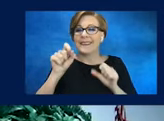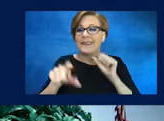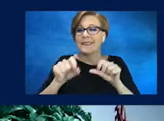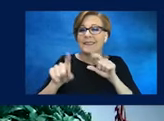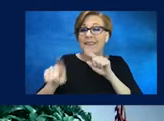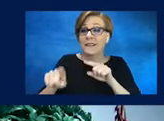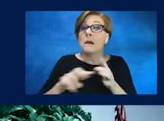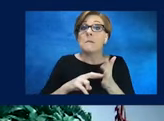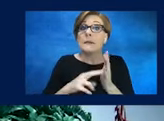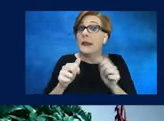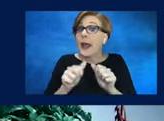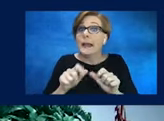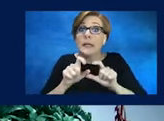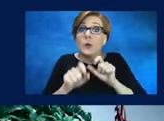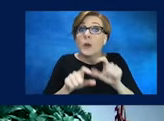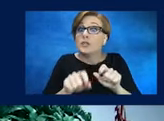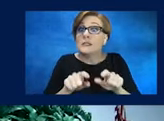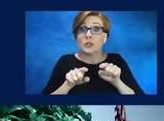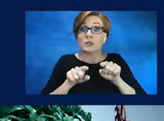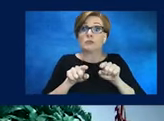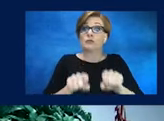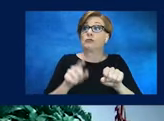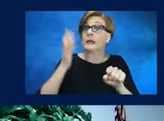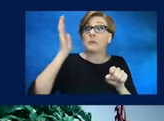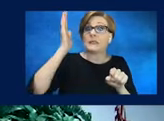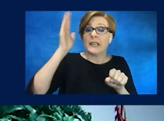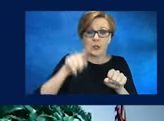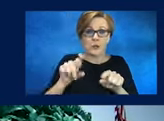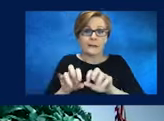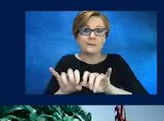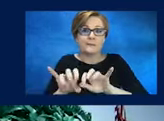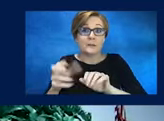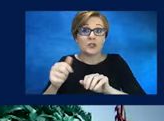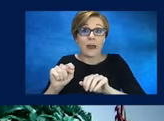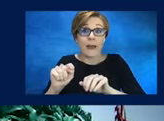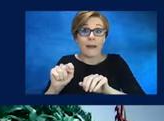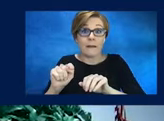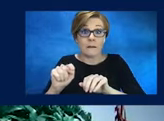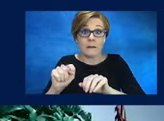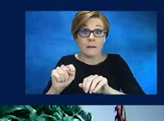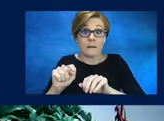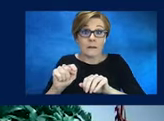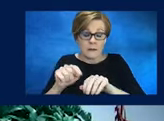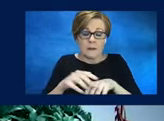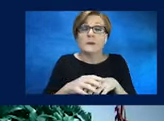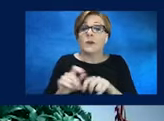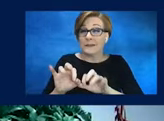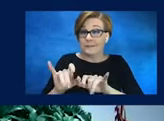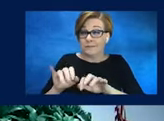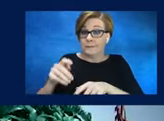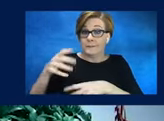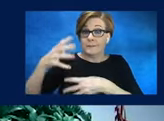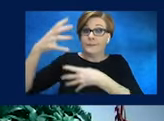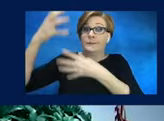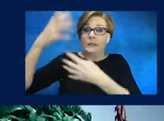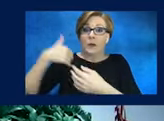can submit your questions at any time via the chat function. So submit those questions. We're really going to try to answer